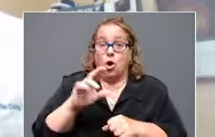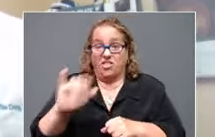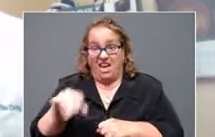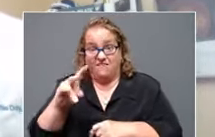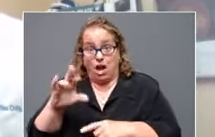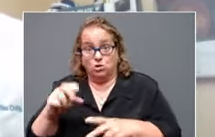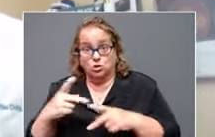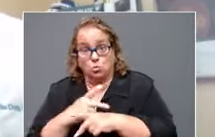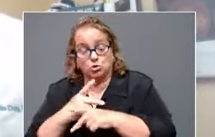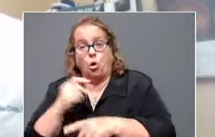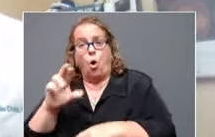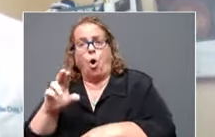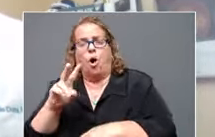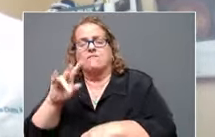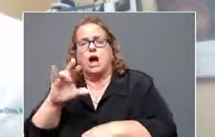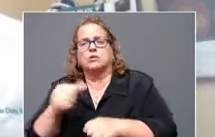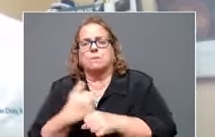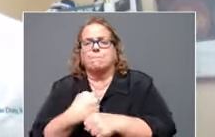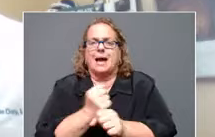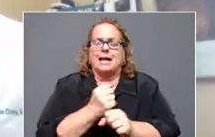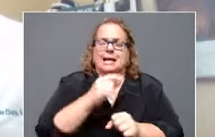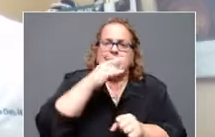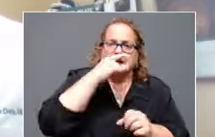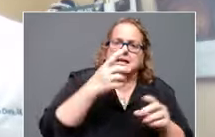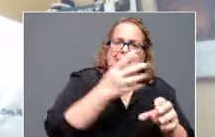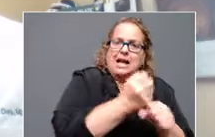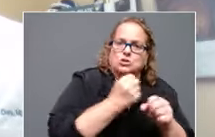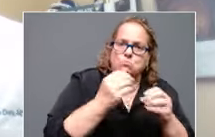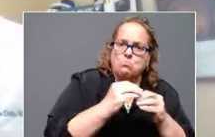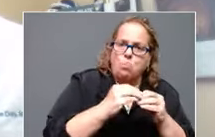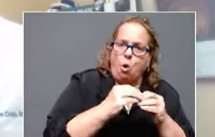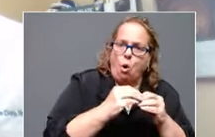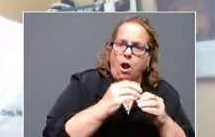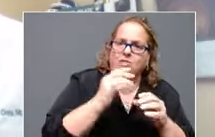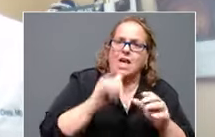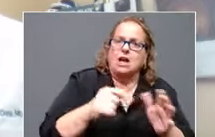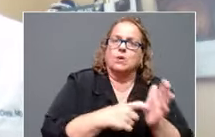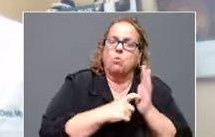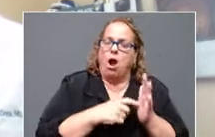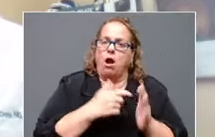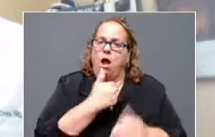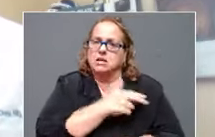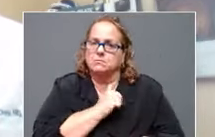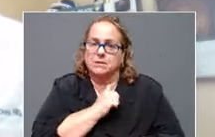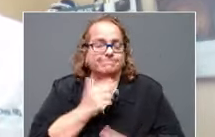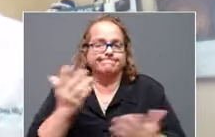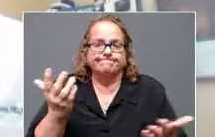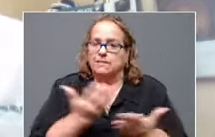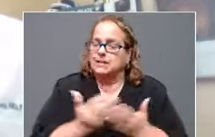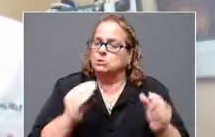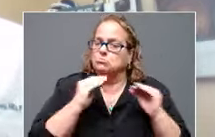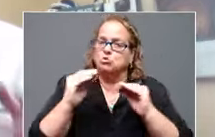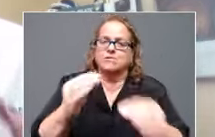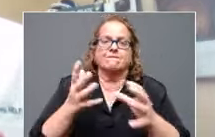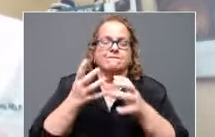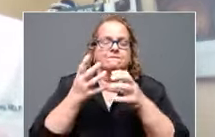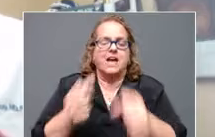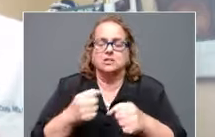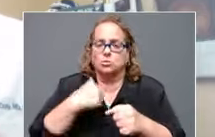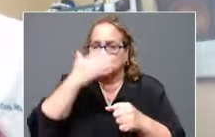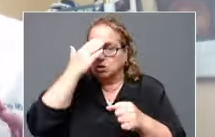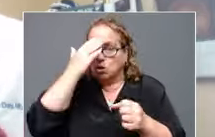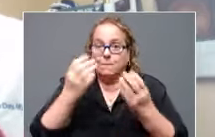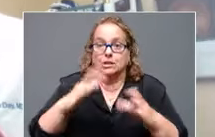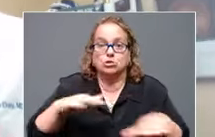know, the mortality rate in children is estimated about 400 children have died, which may seem like a small number